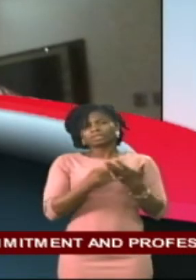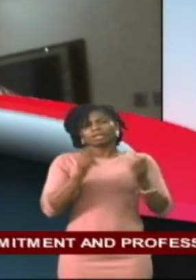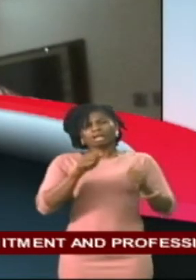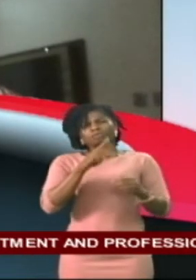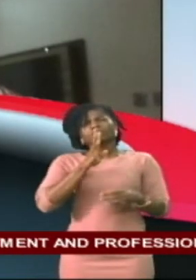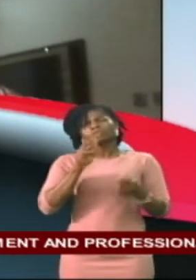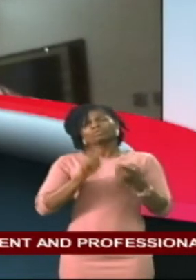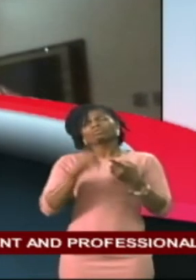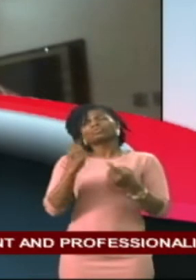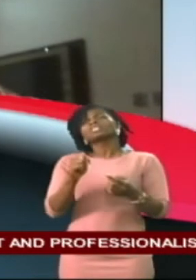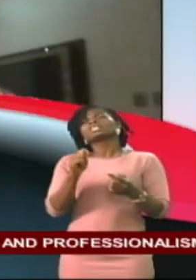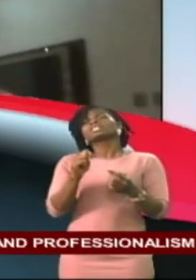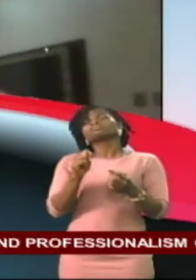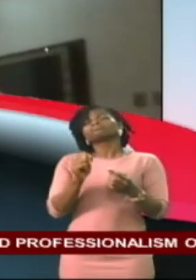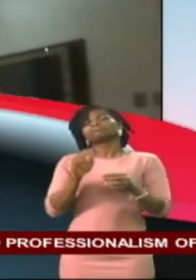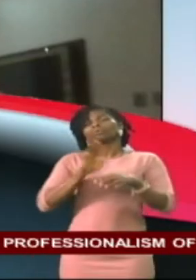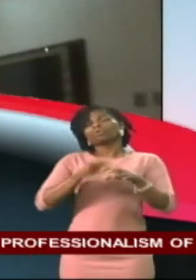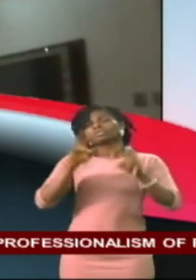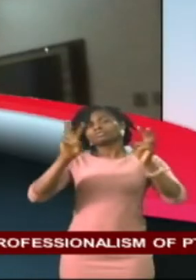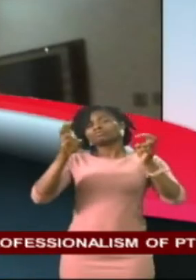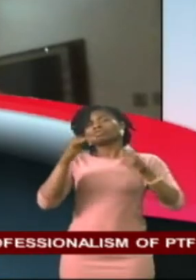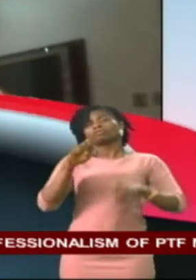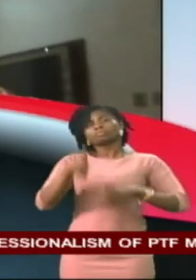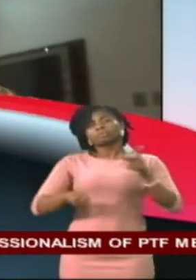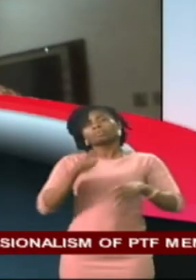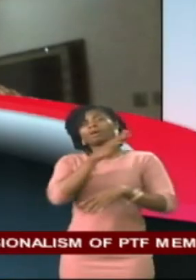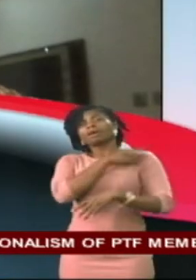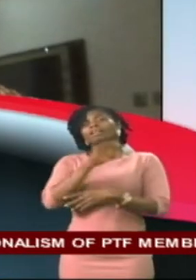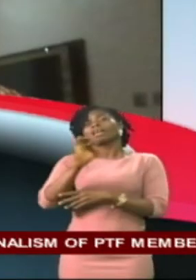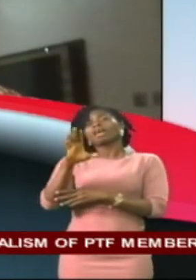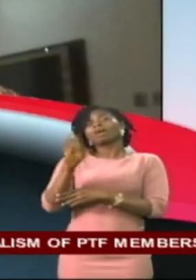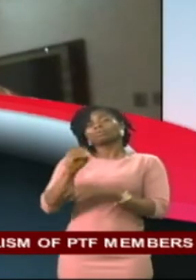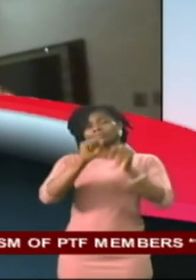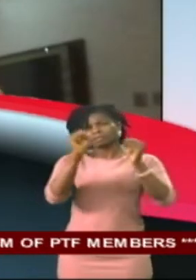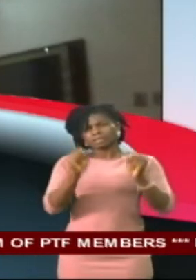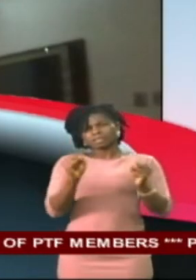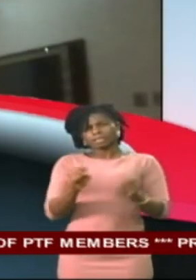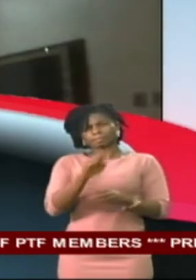speak to the import of this on the people and the ecosystem?